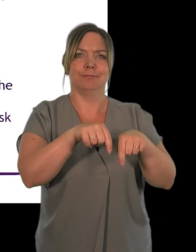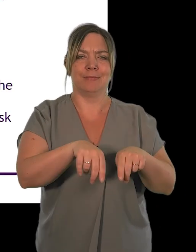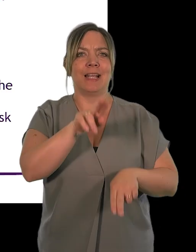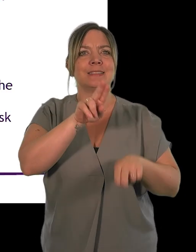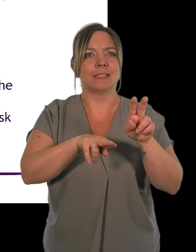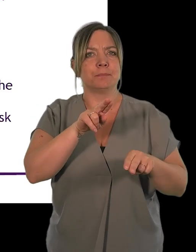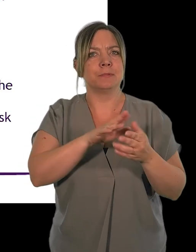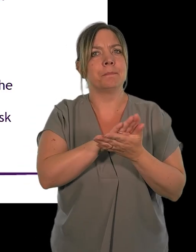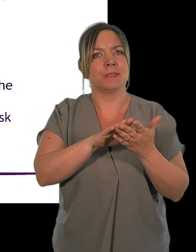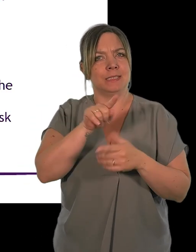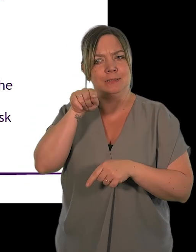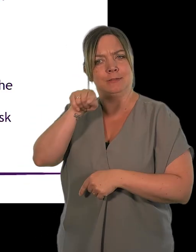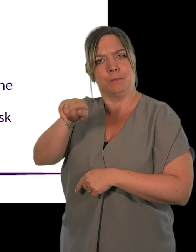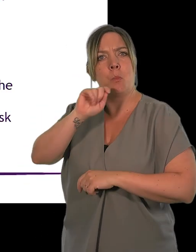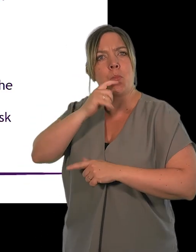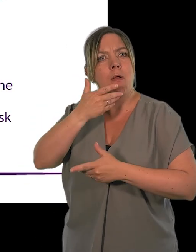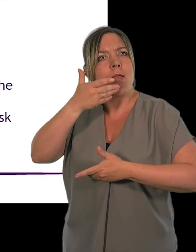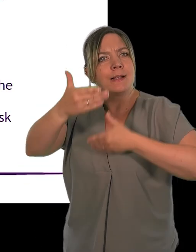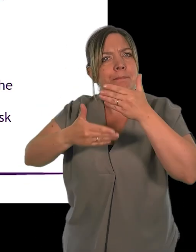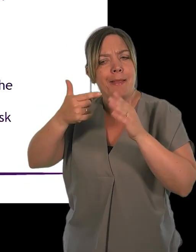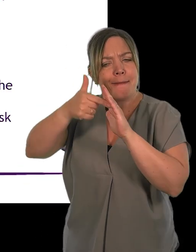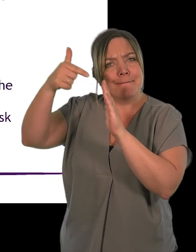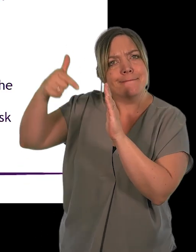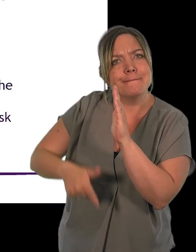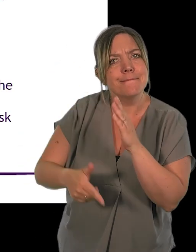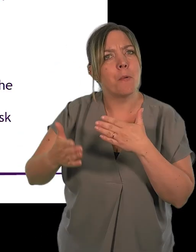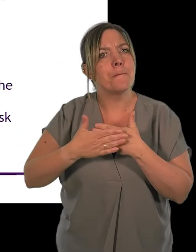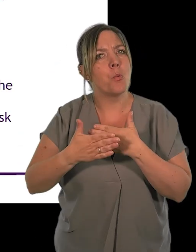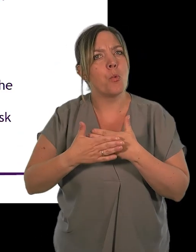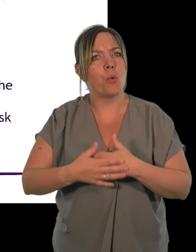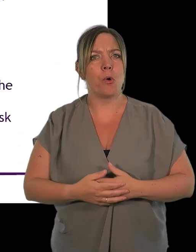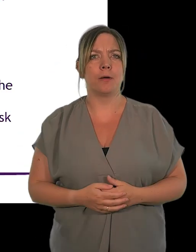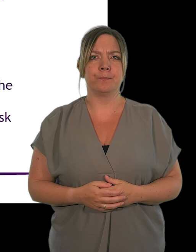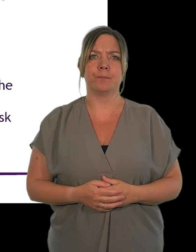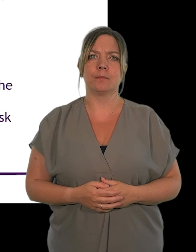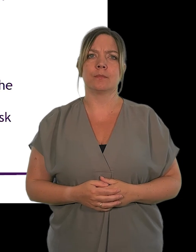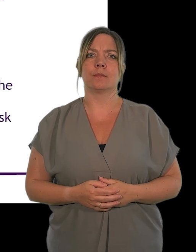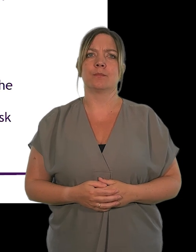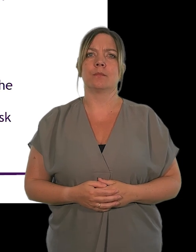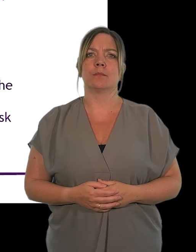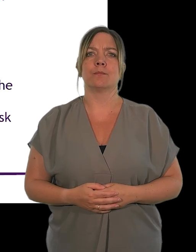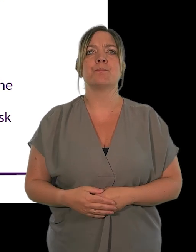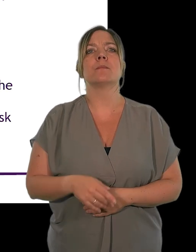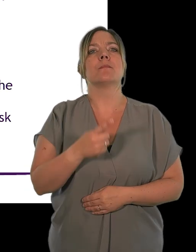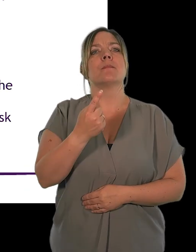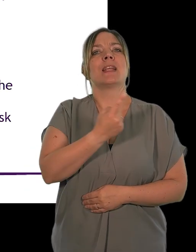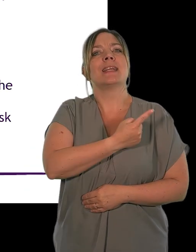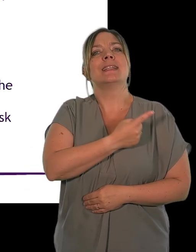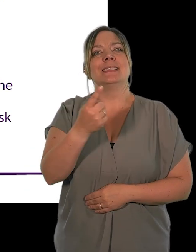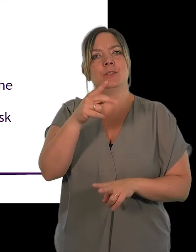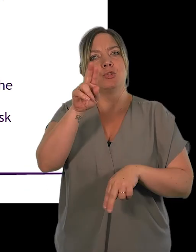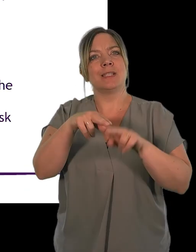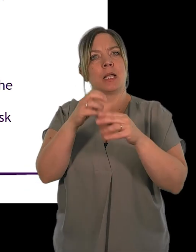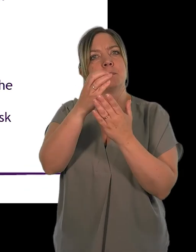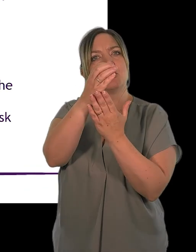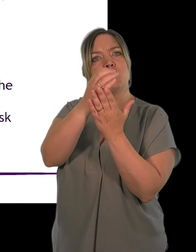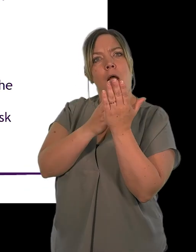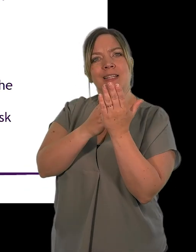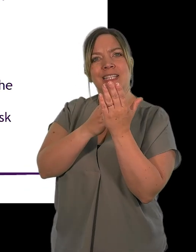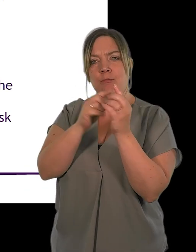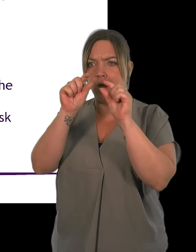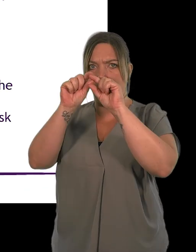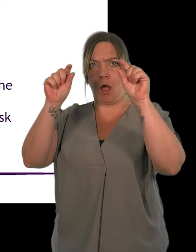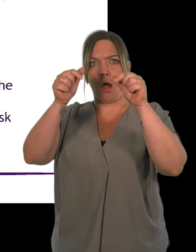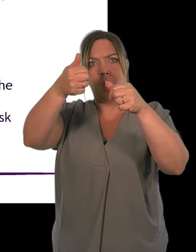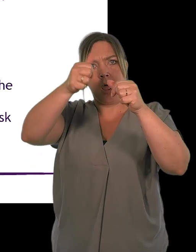greater detail the unit content. You'll note underneath each of the assessment criteria